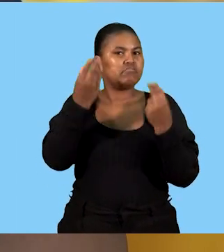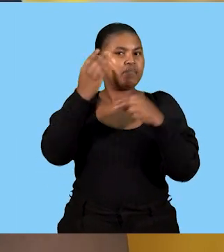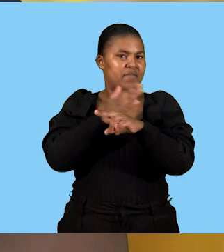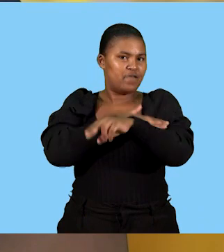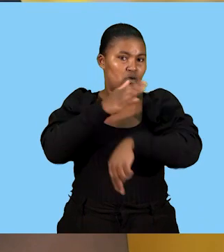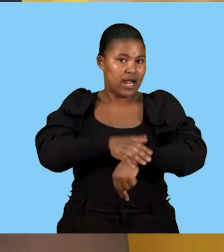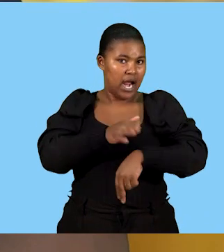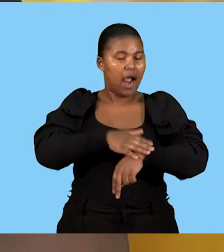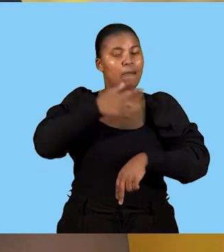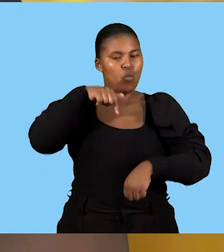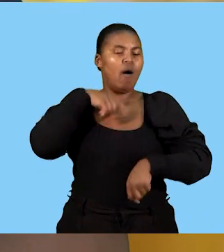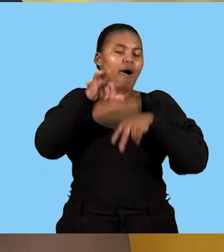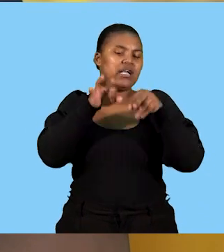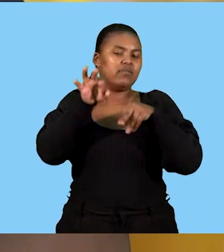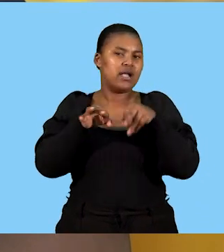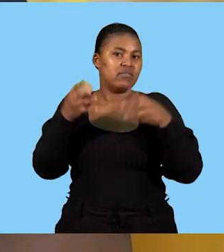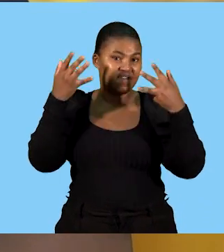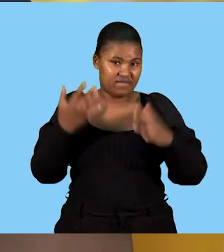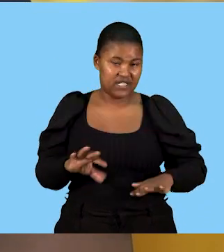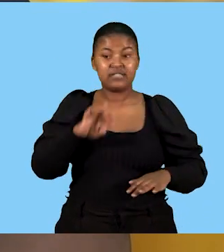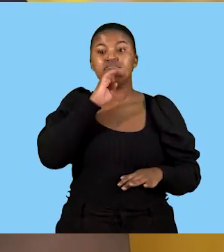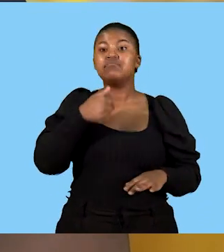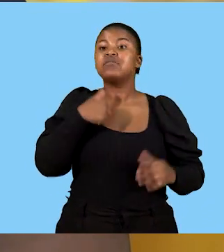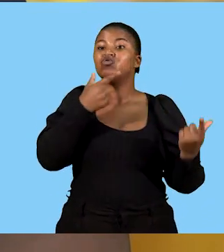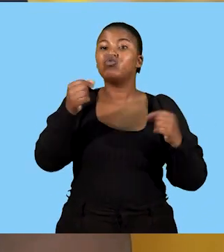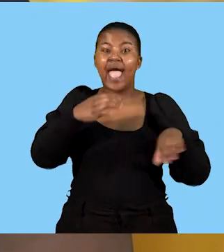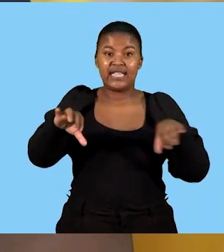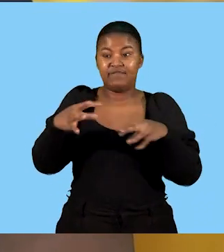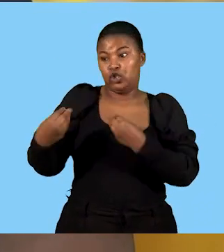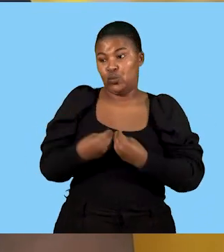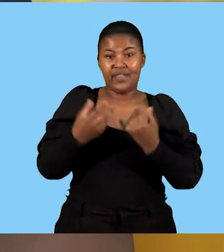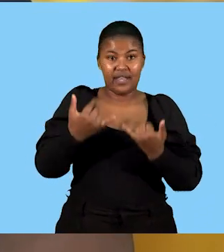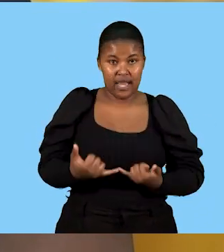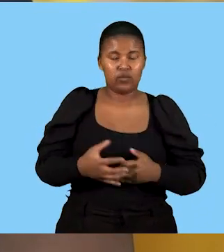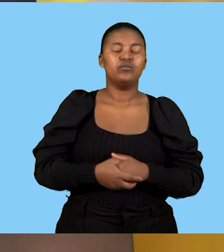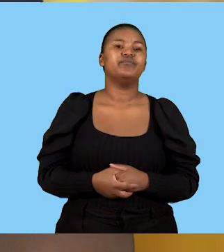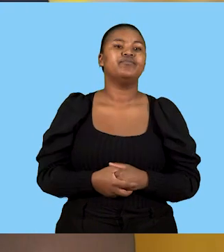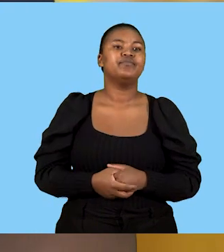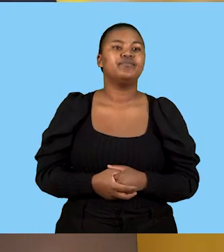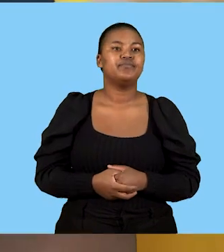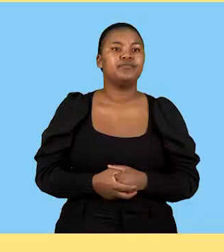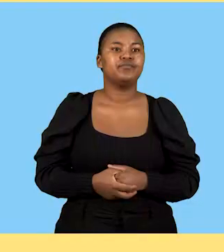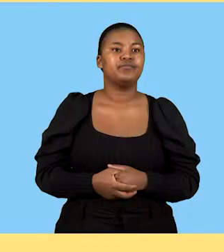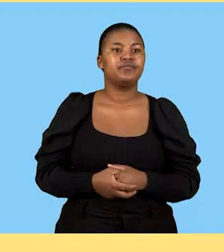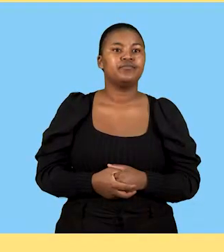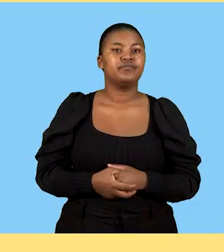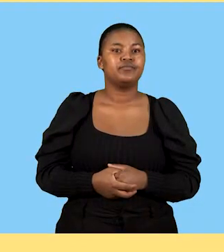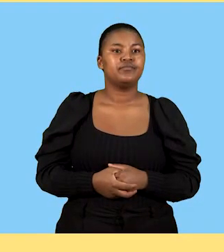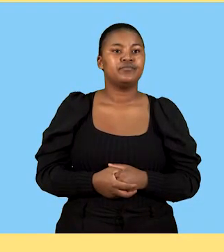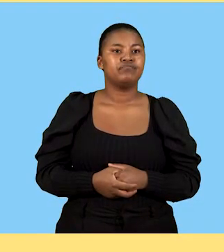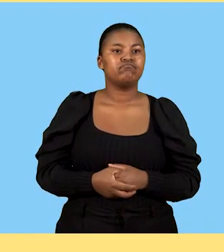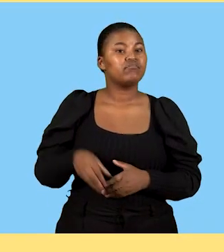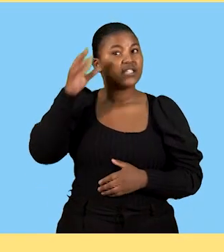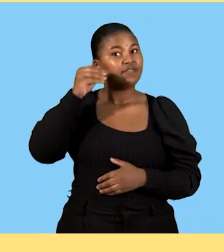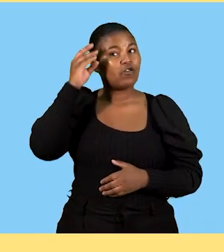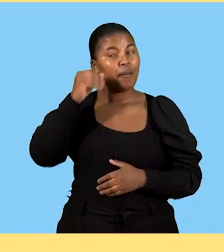defined prepaid expenses. With me here, I have an activity that I want us to do together, and it reads: information extracted